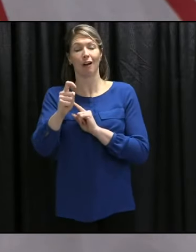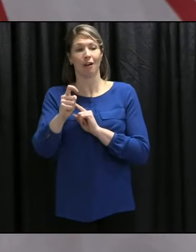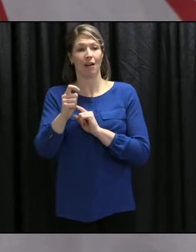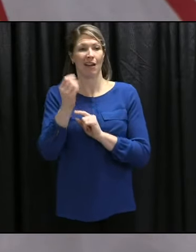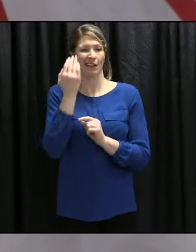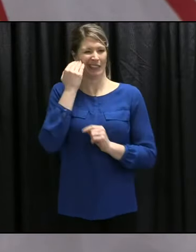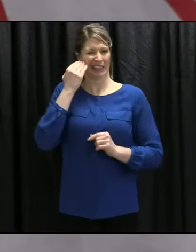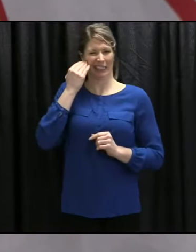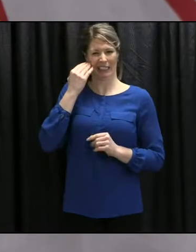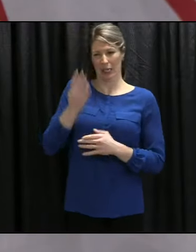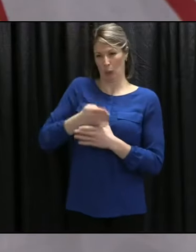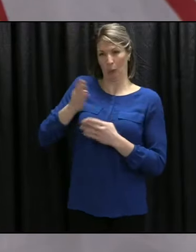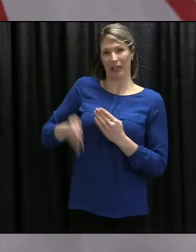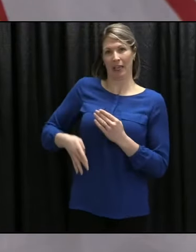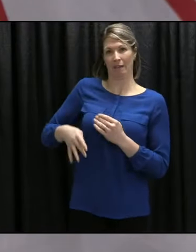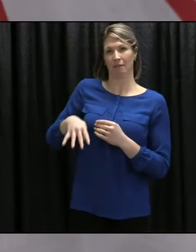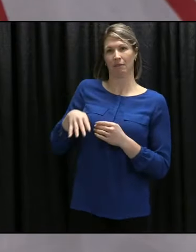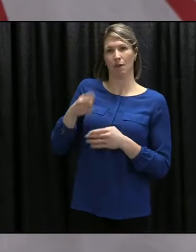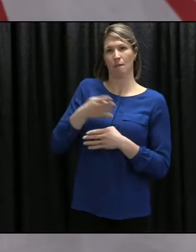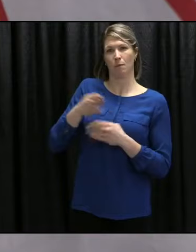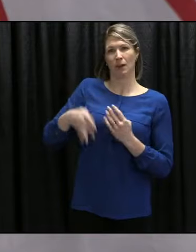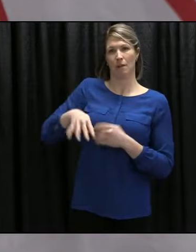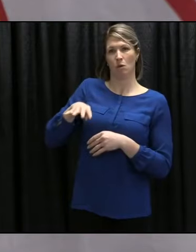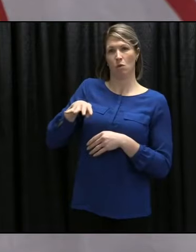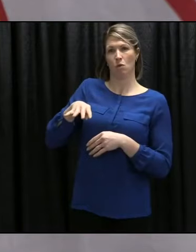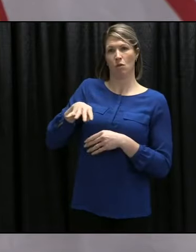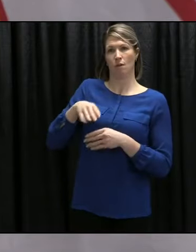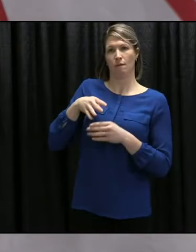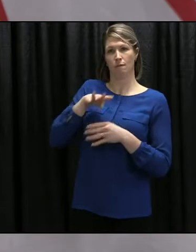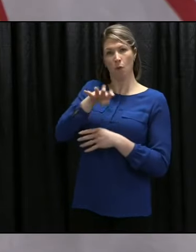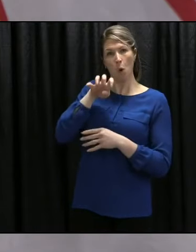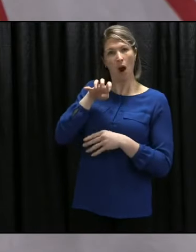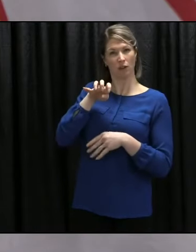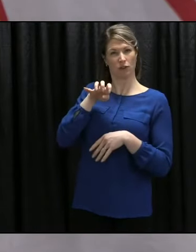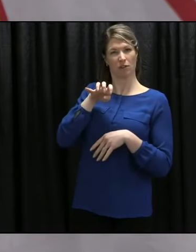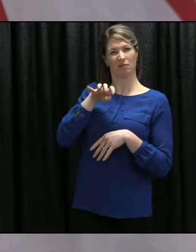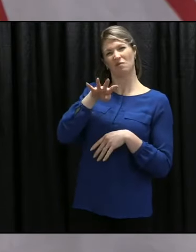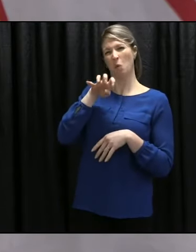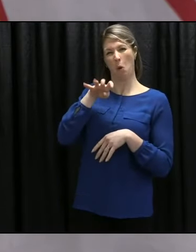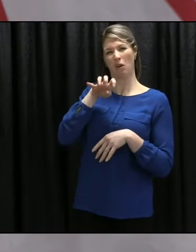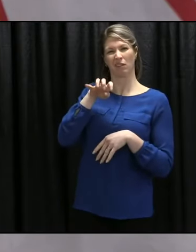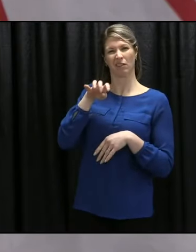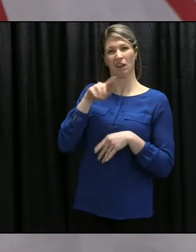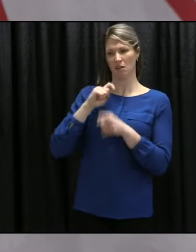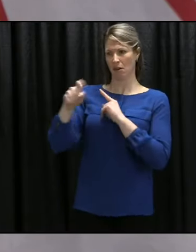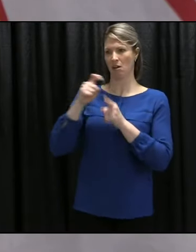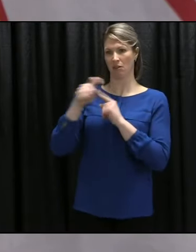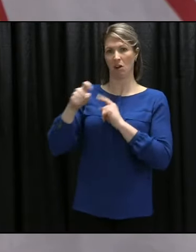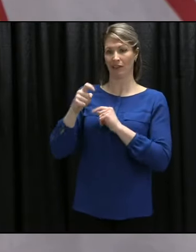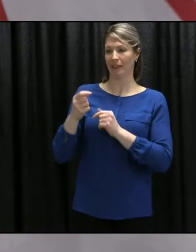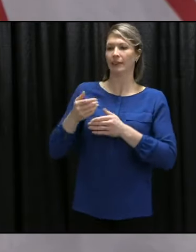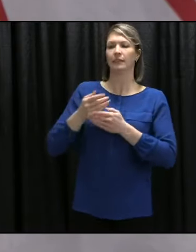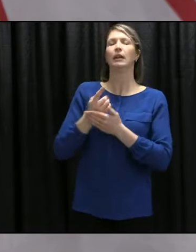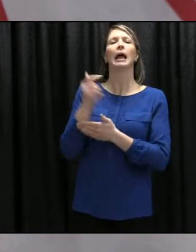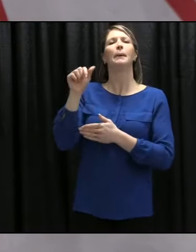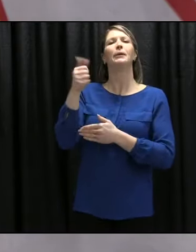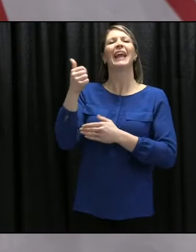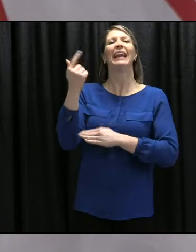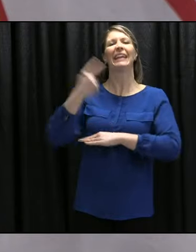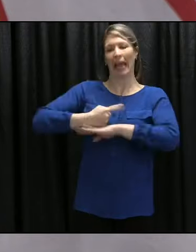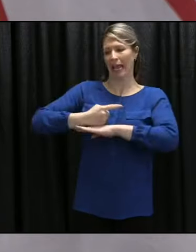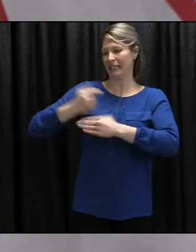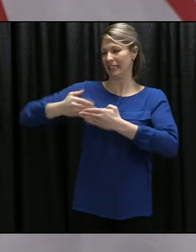over 400 calls to, and a high just over 600 calls, and that's within the last 10 days. So it shows, how